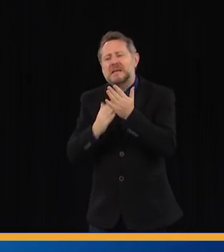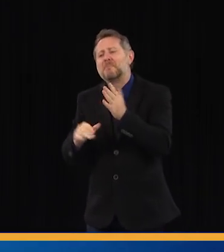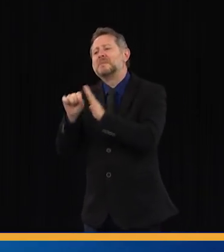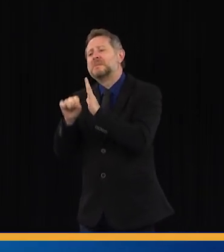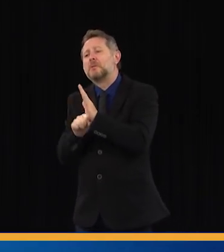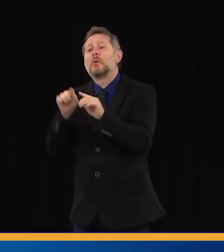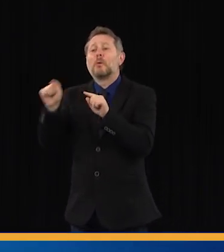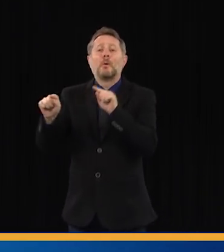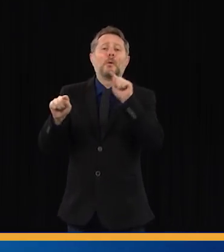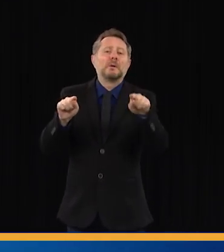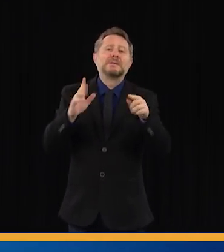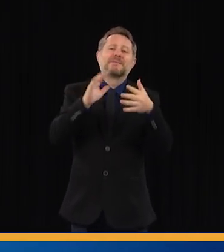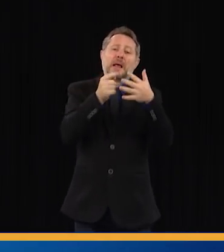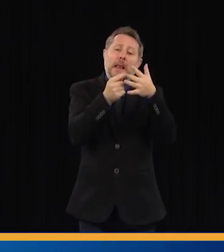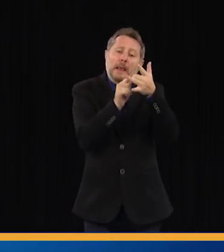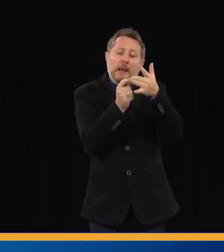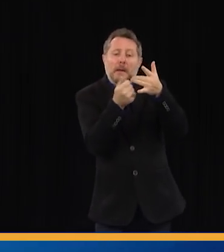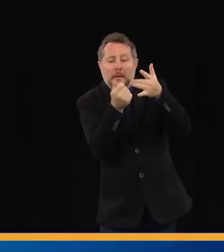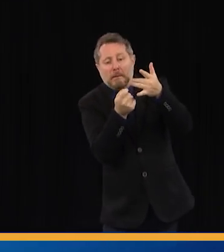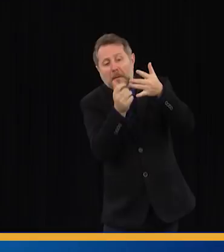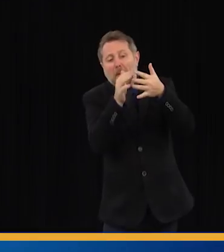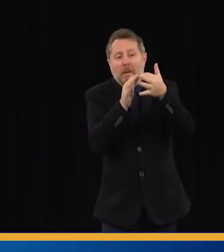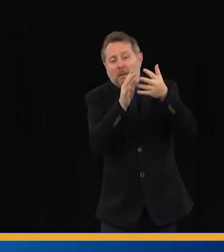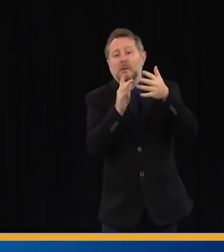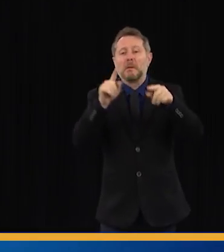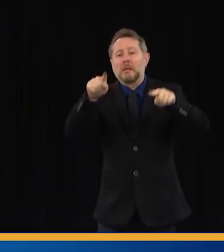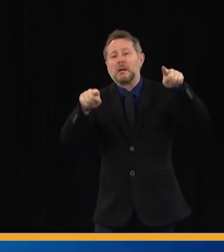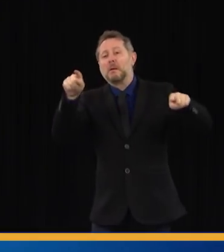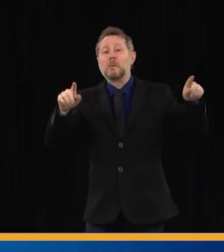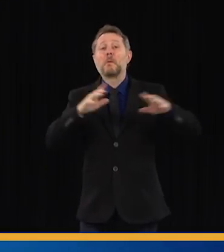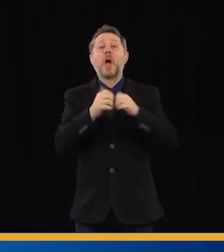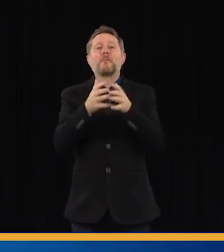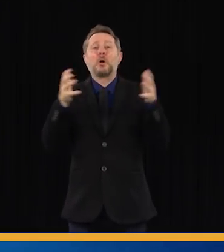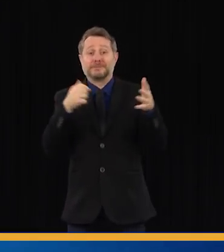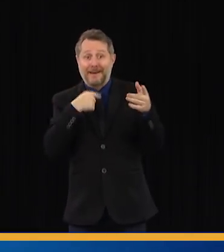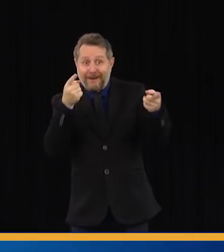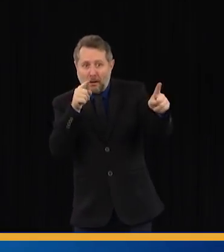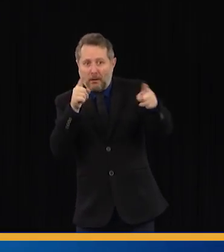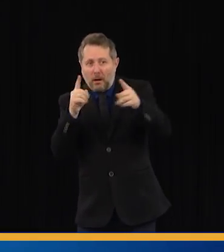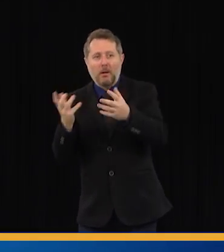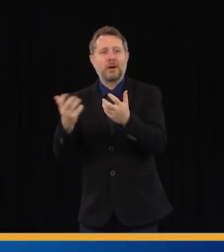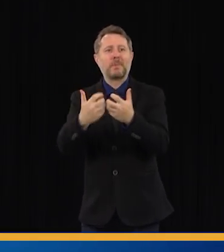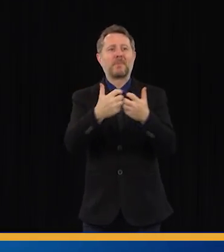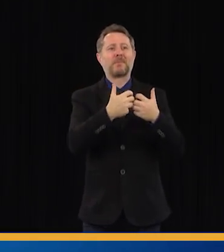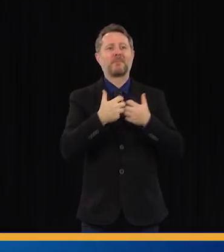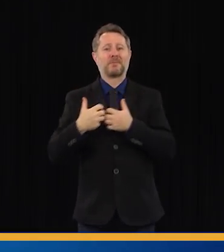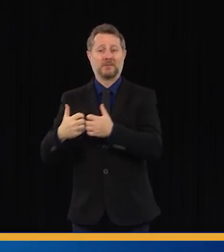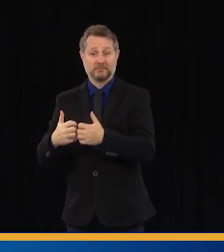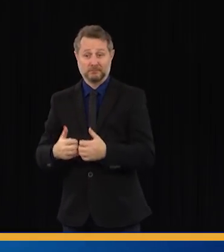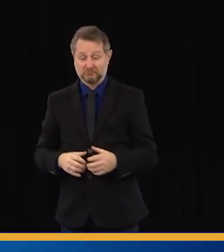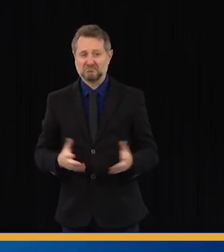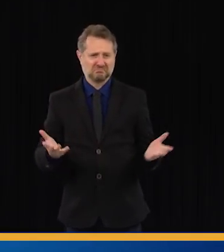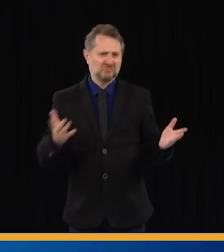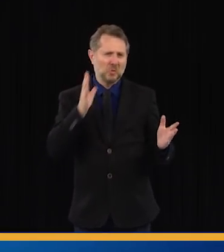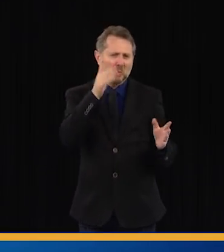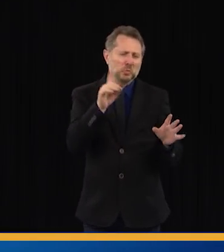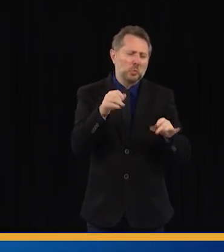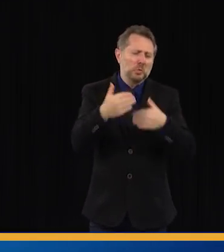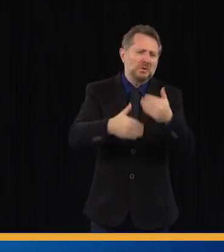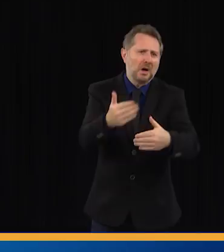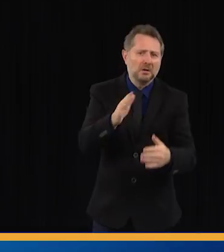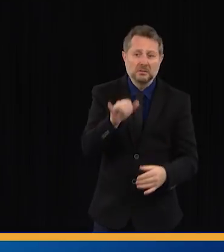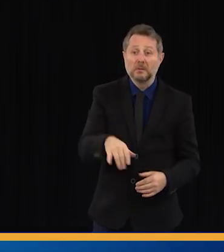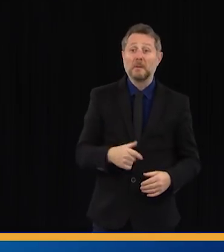state-by-state distinctions. But to the extent we can coordinate, we should and we will. Last point, and this is a personal